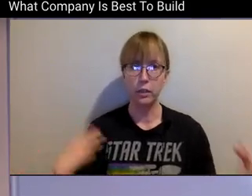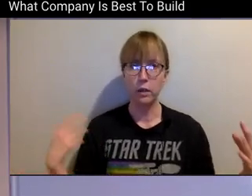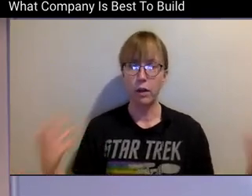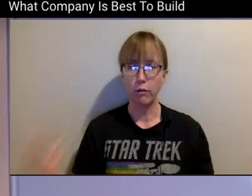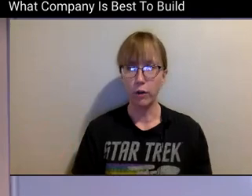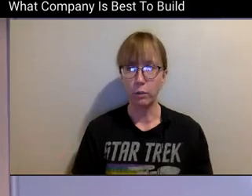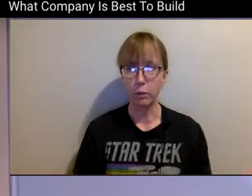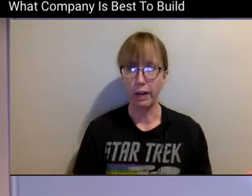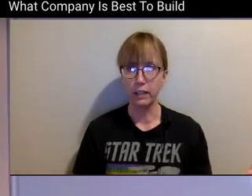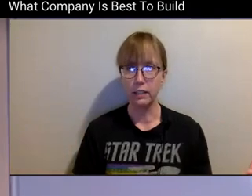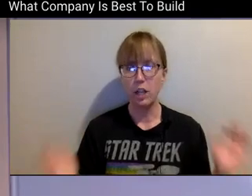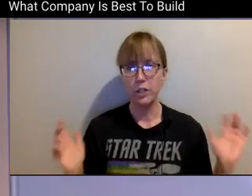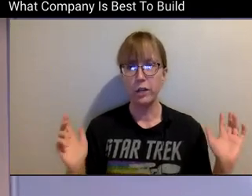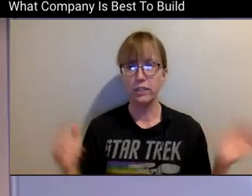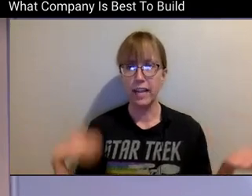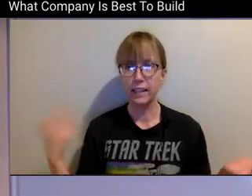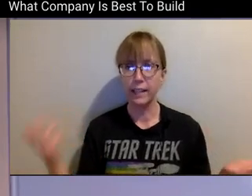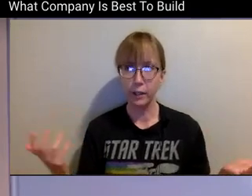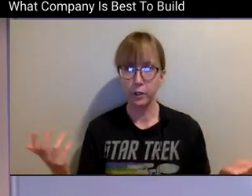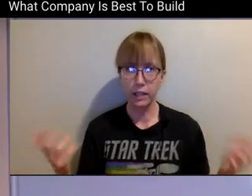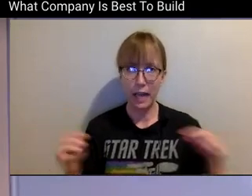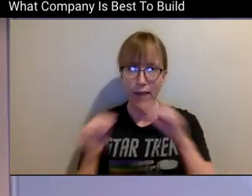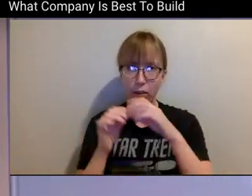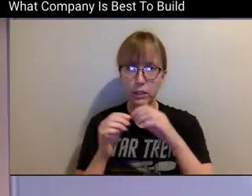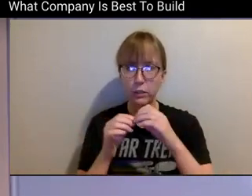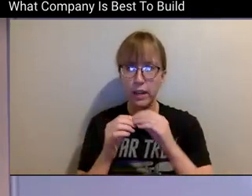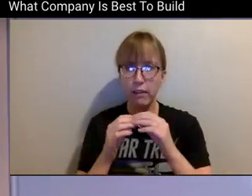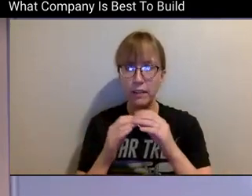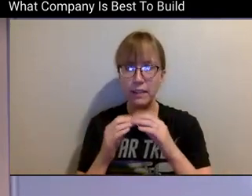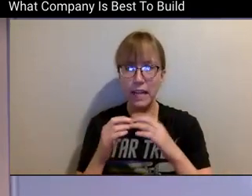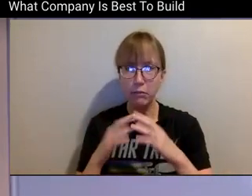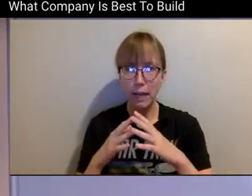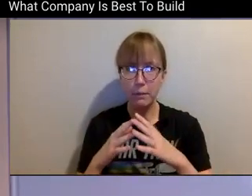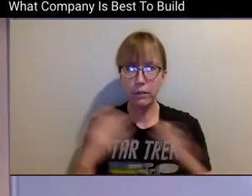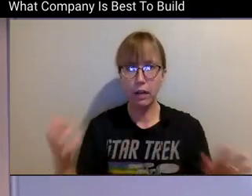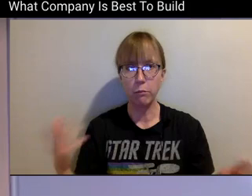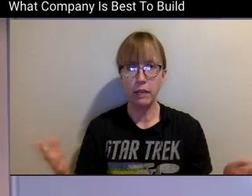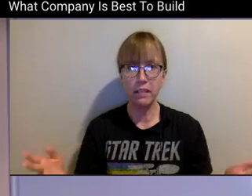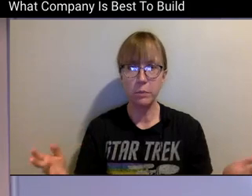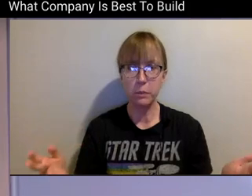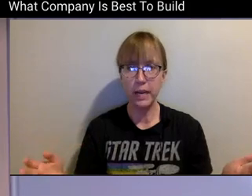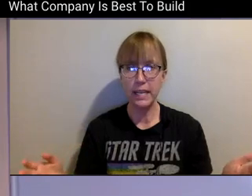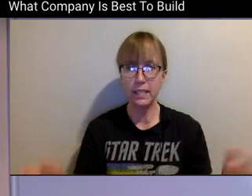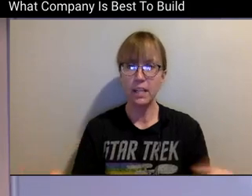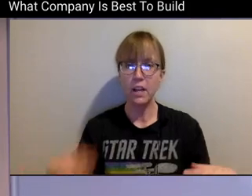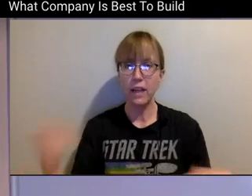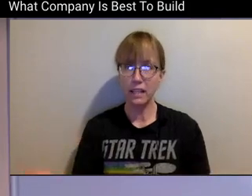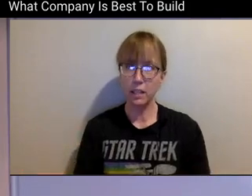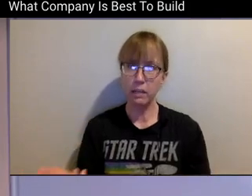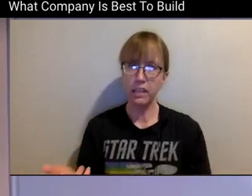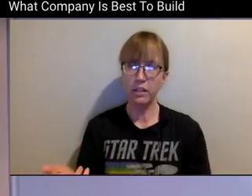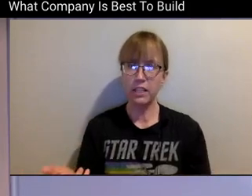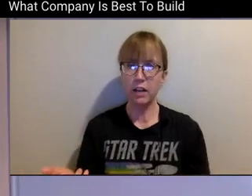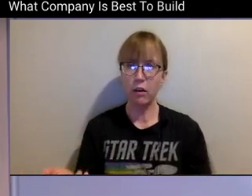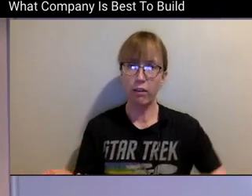marketable, affordable products. So say Color Street, they have those little nail wraps for a pretty reasonable price. That's